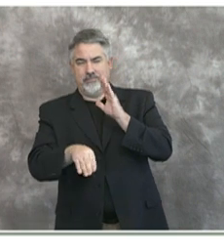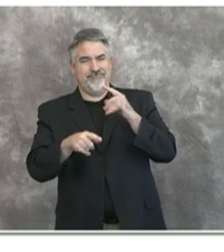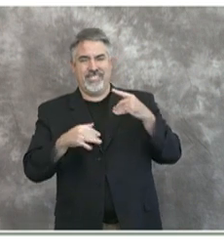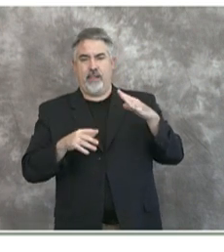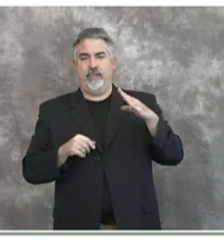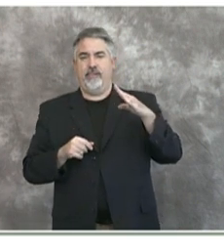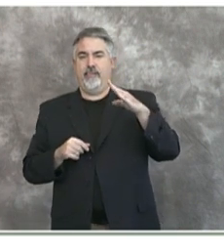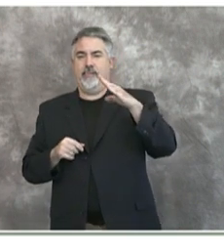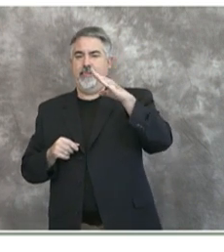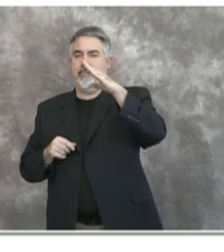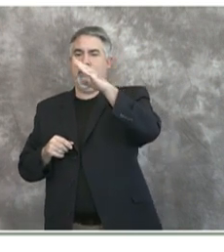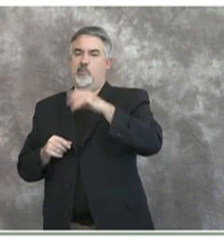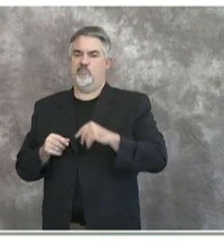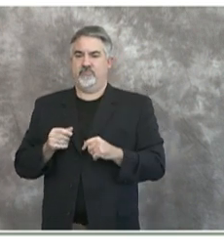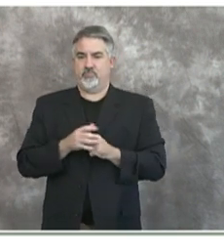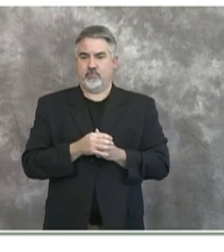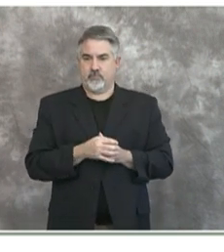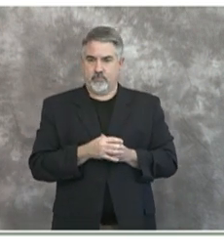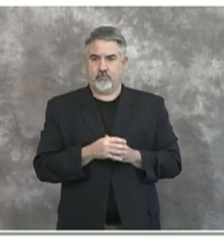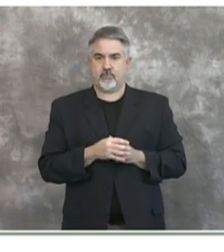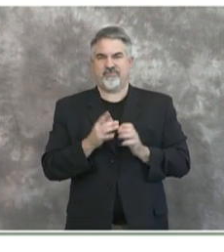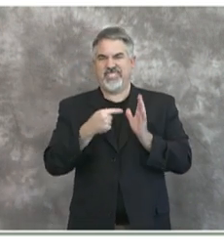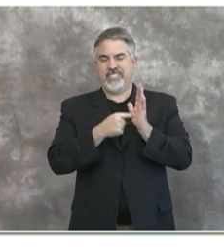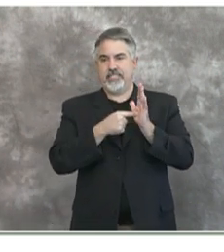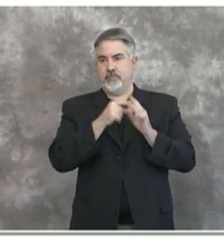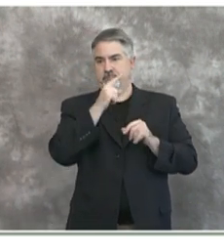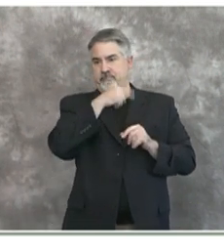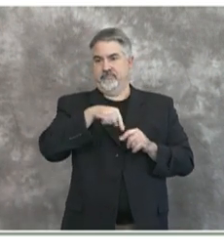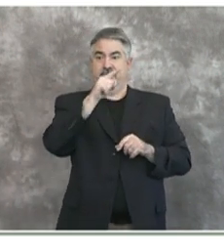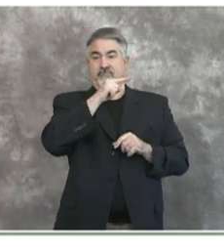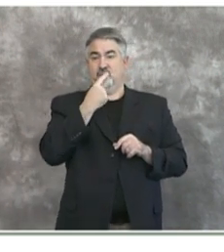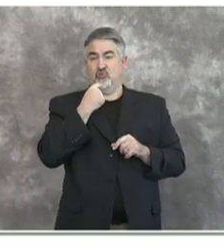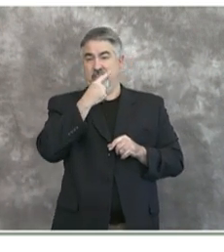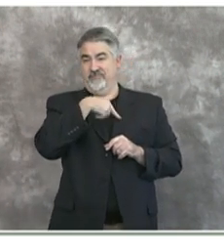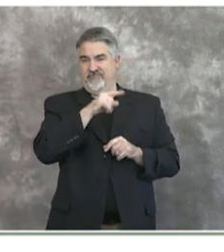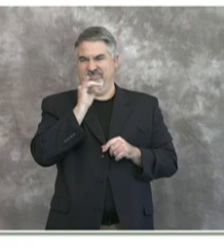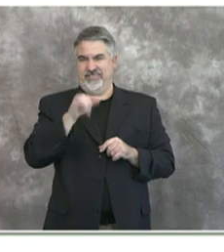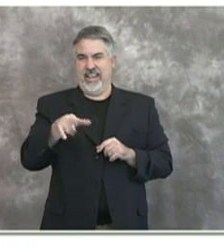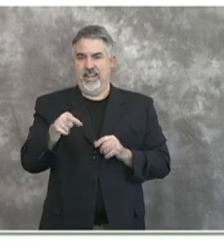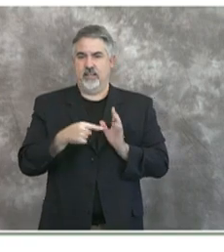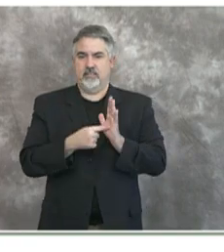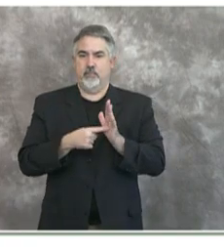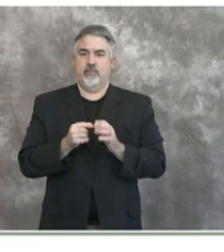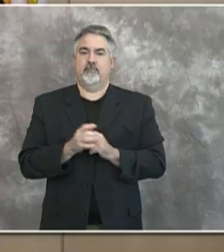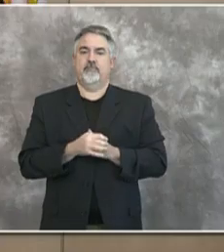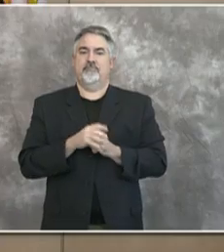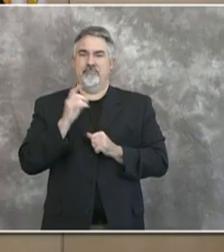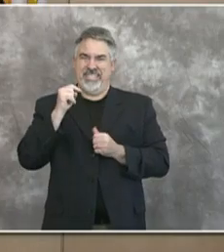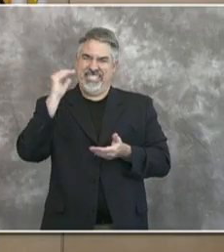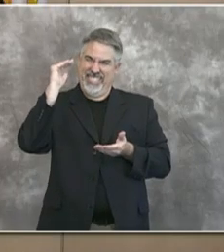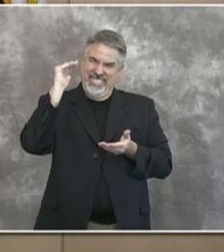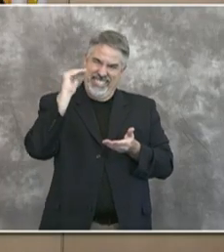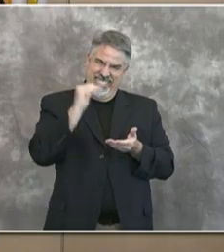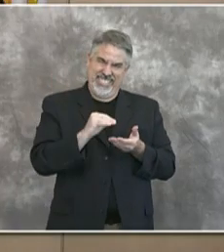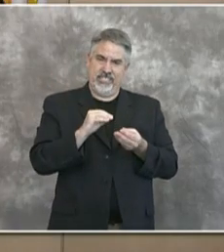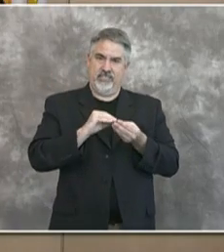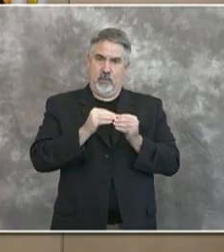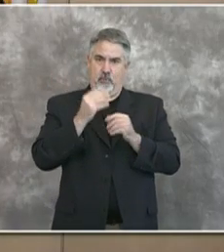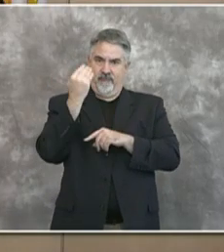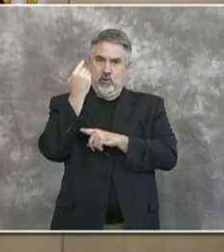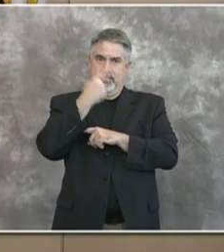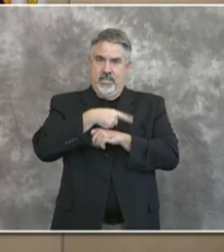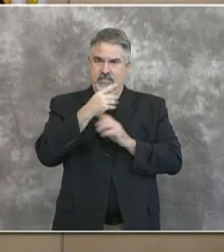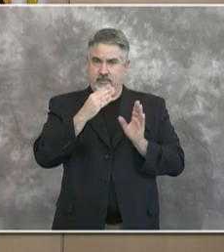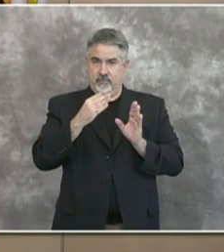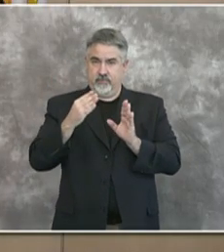We will continue to monitor and ask everyone to stay the course. I know it has been tough, but please stay the